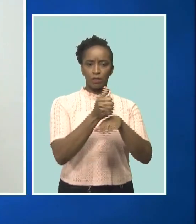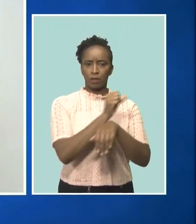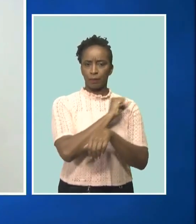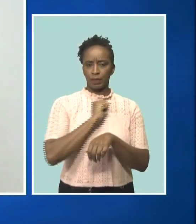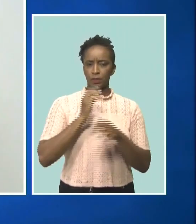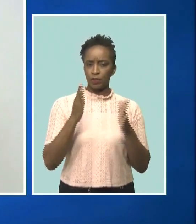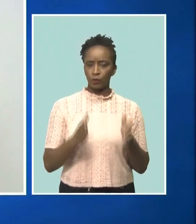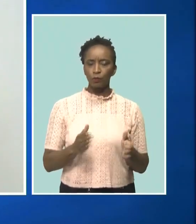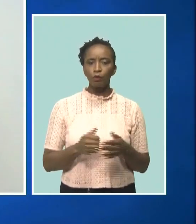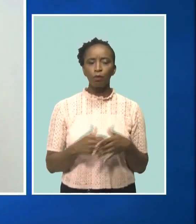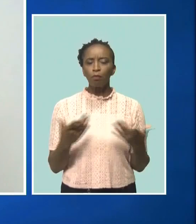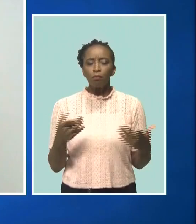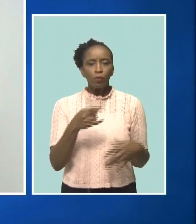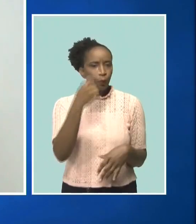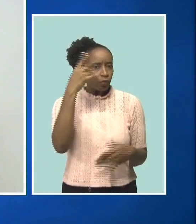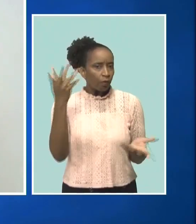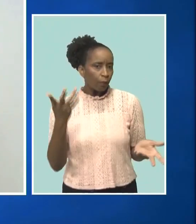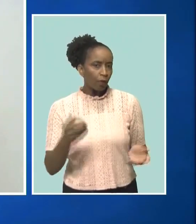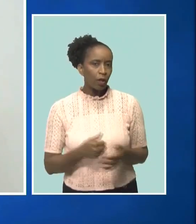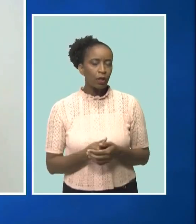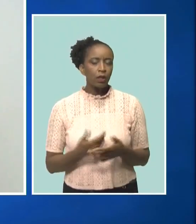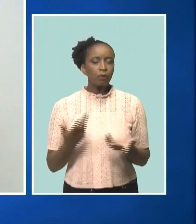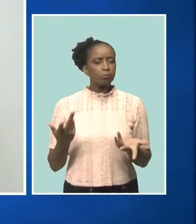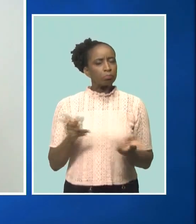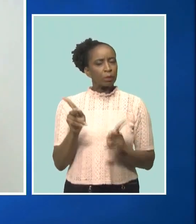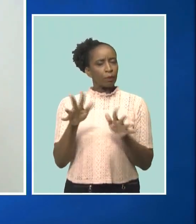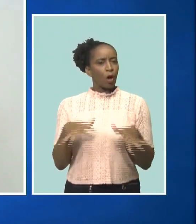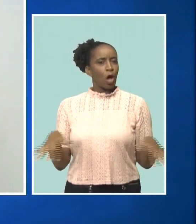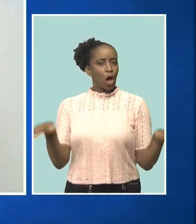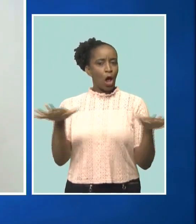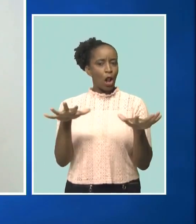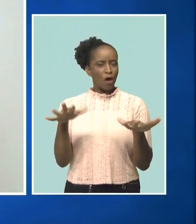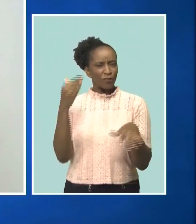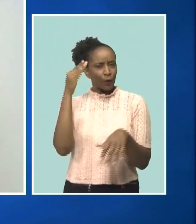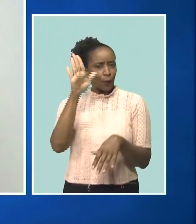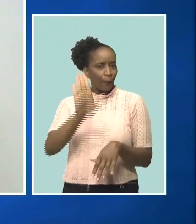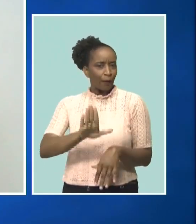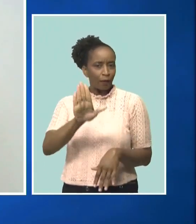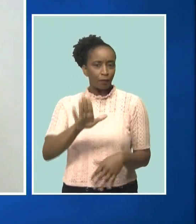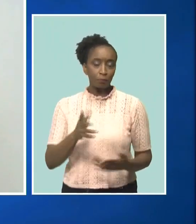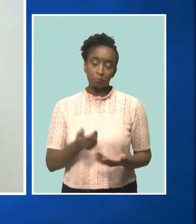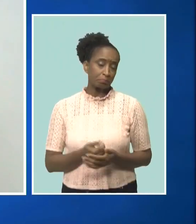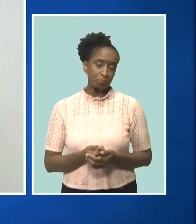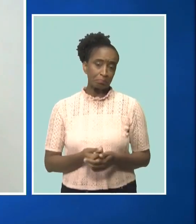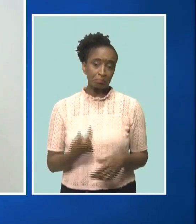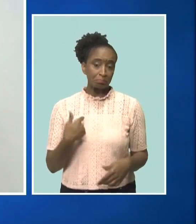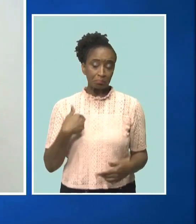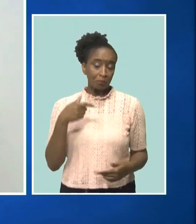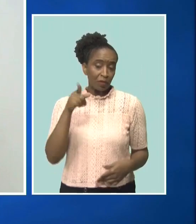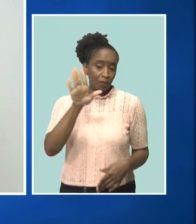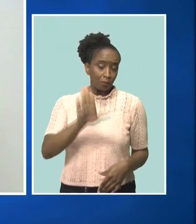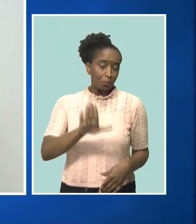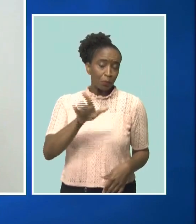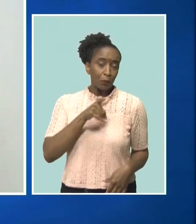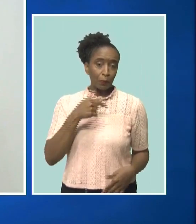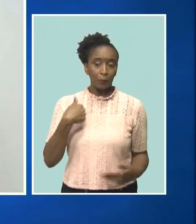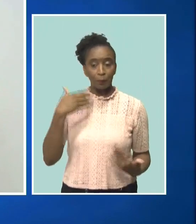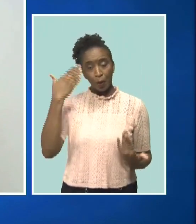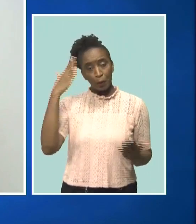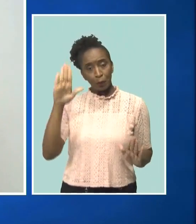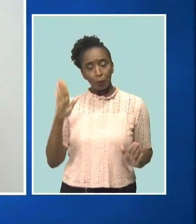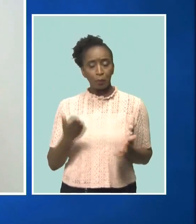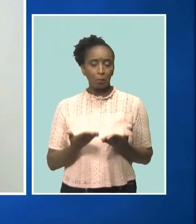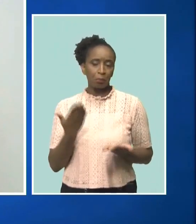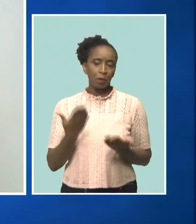it's interesting. Jonathan Reed is not well known to the public. I certainly don't know the individual. I've not met him more than